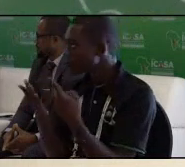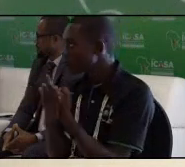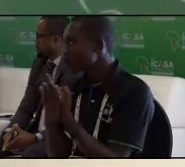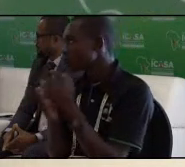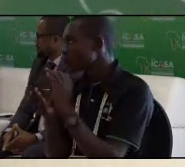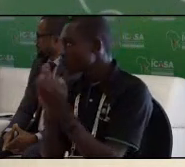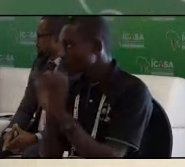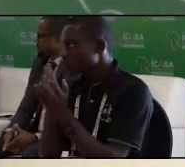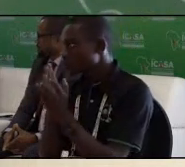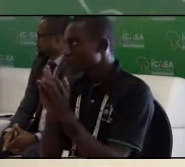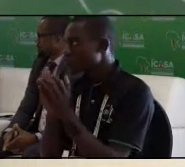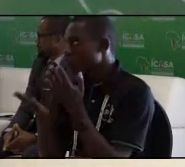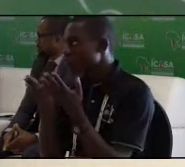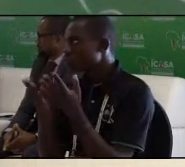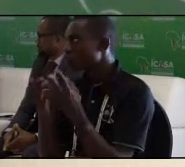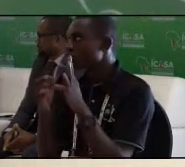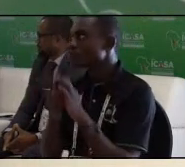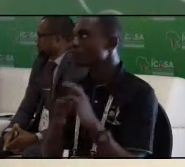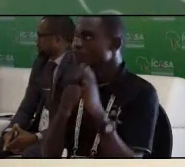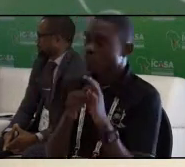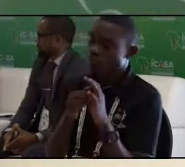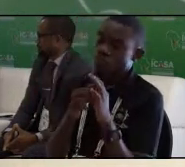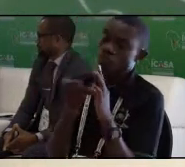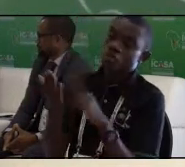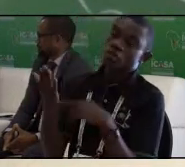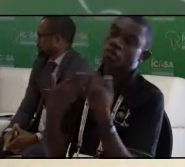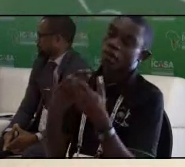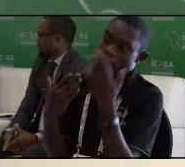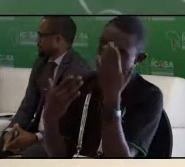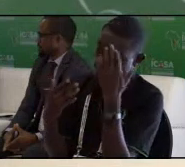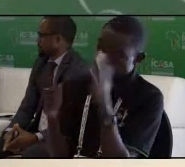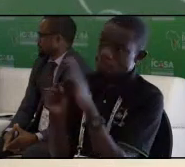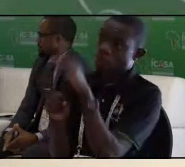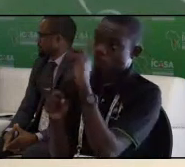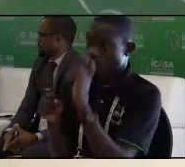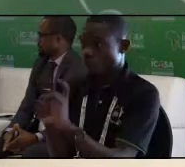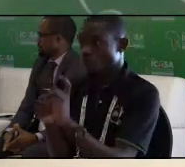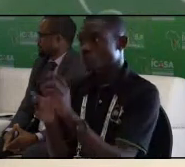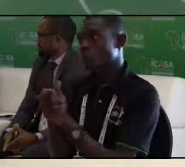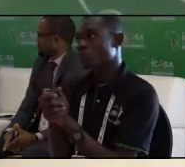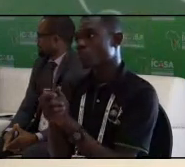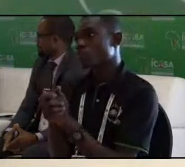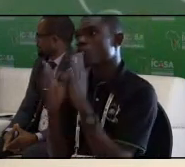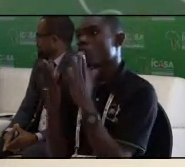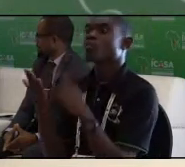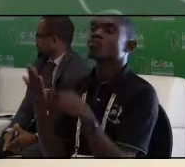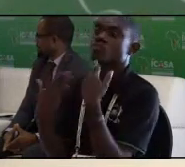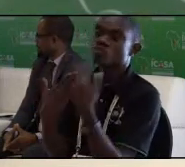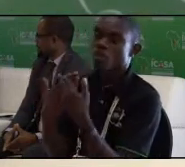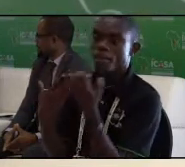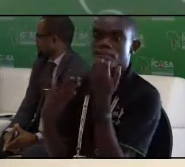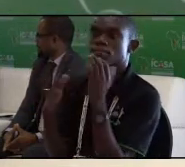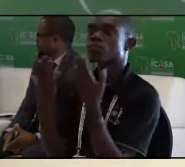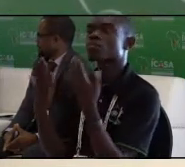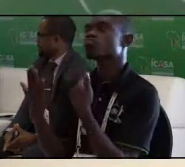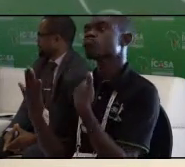of follow-up care, if you may, in terms of linkage. What do the results mean? So we're getting a lot of questions around what are these results? What